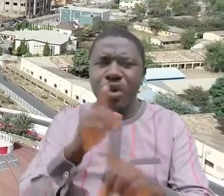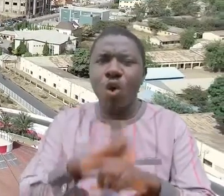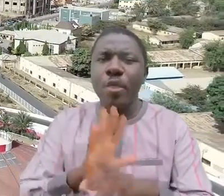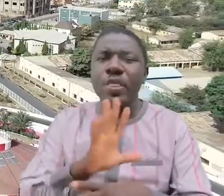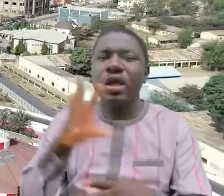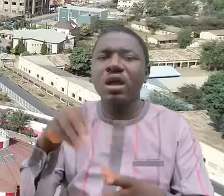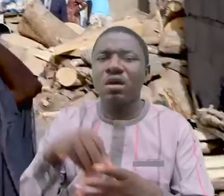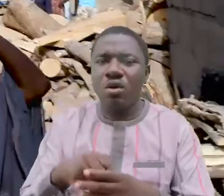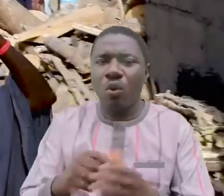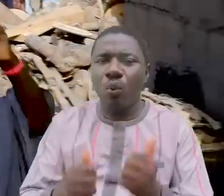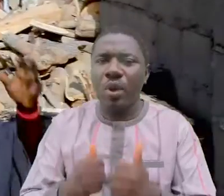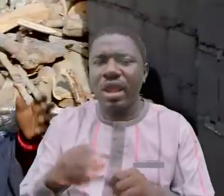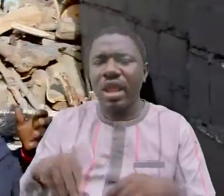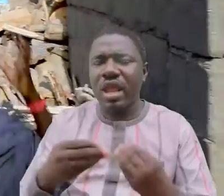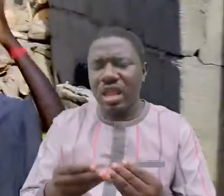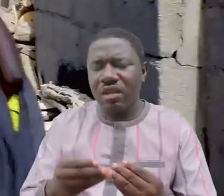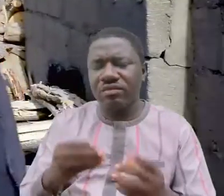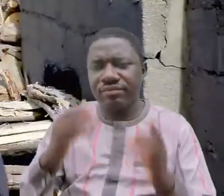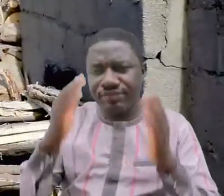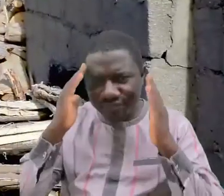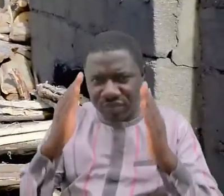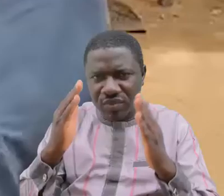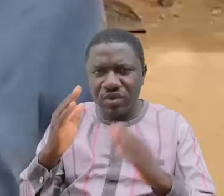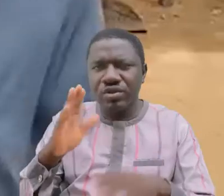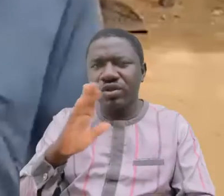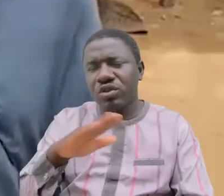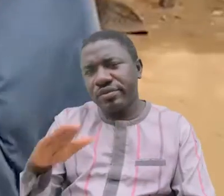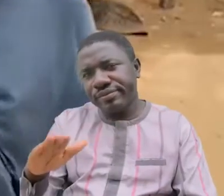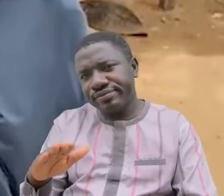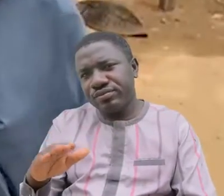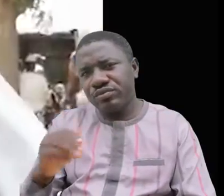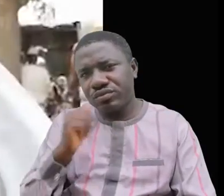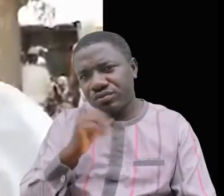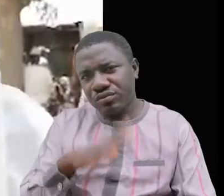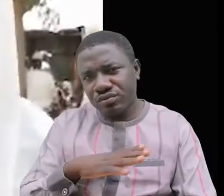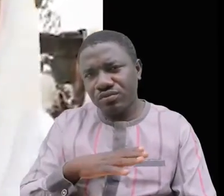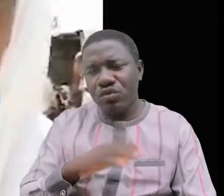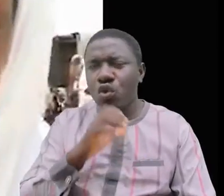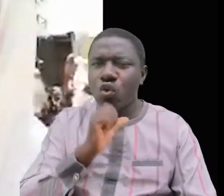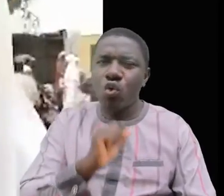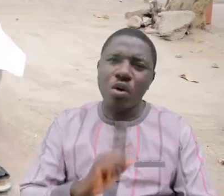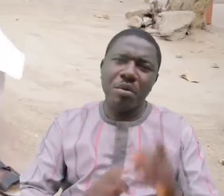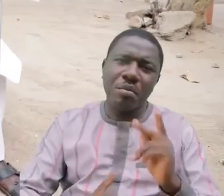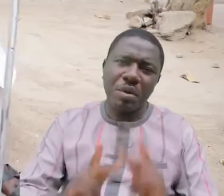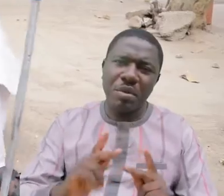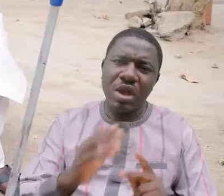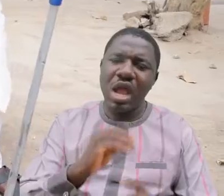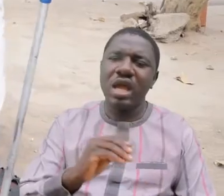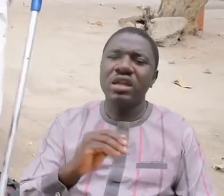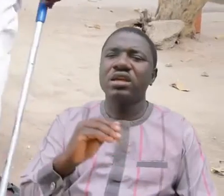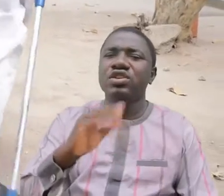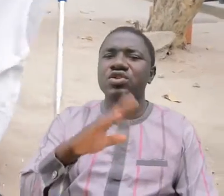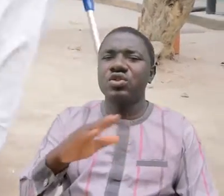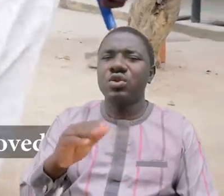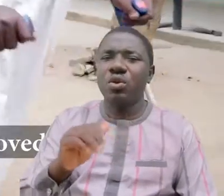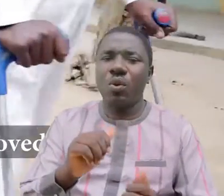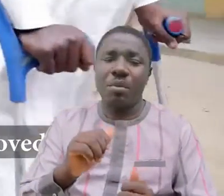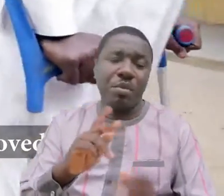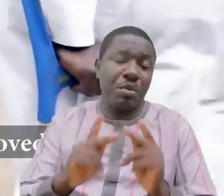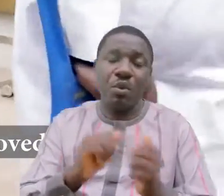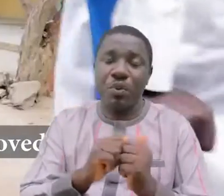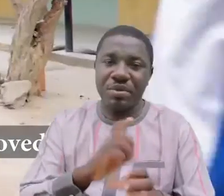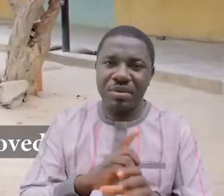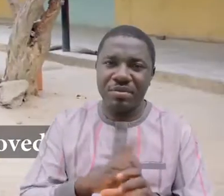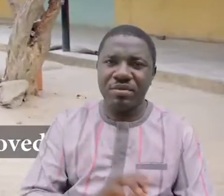inclusiveness, which gives special attention to children, women, elderly, and persons with disability.